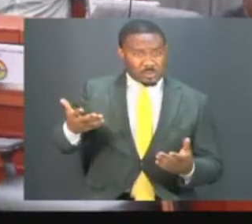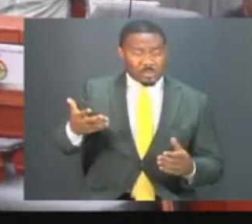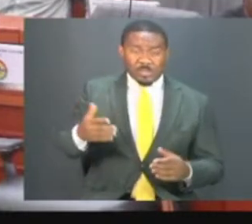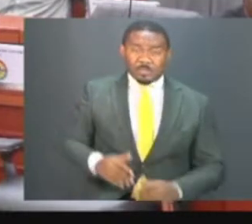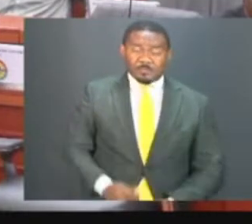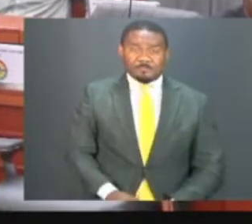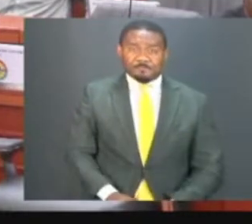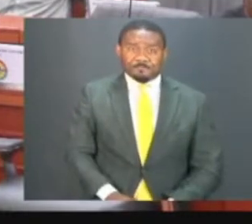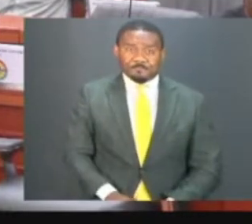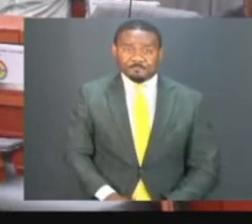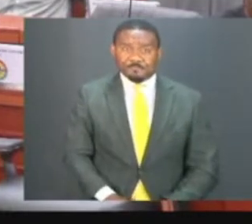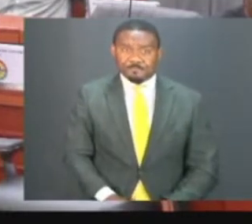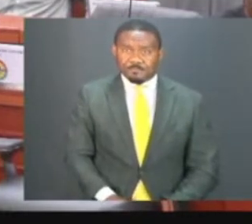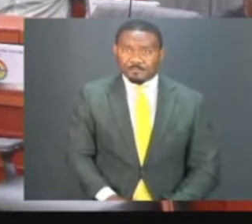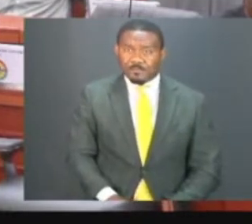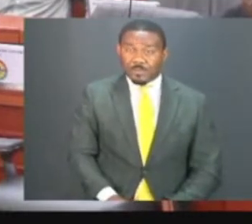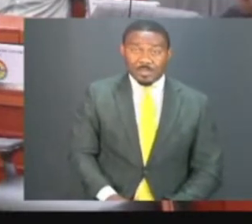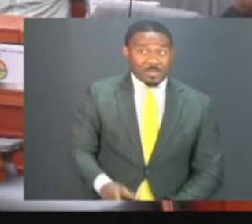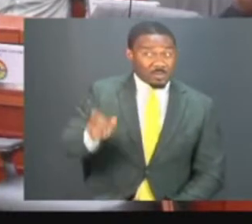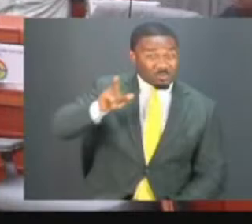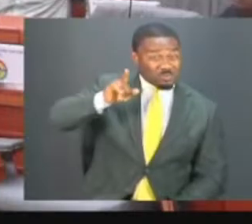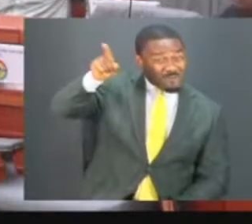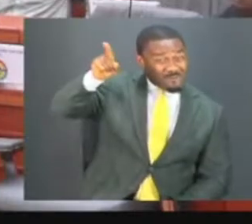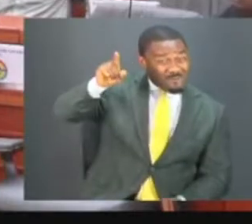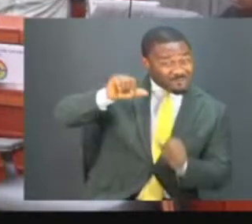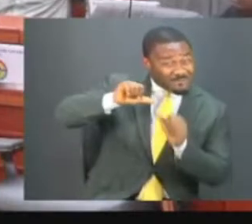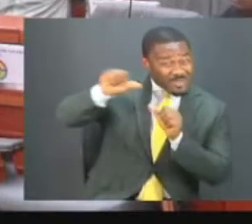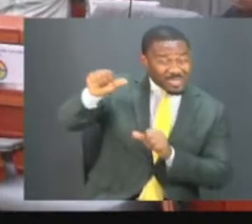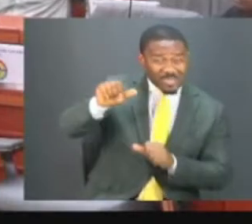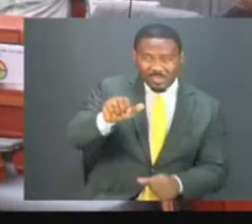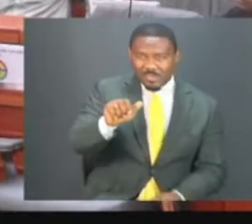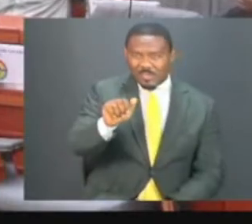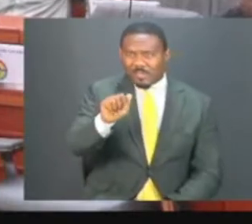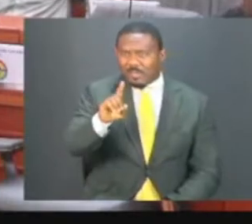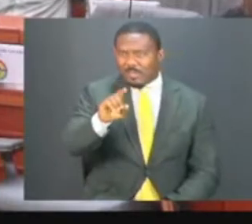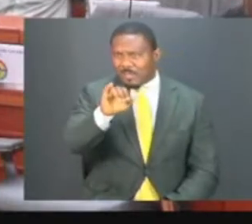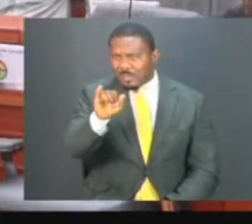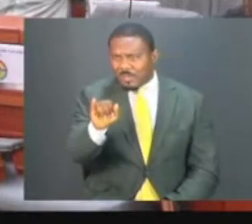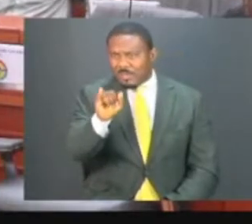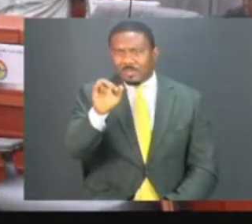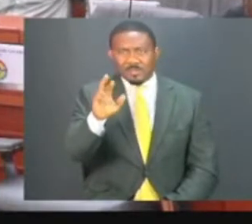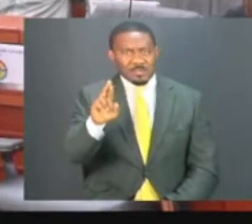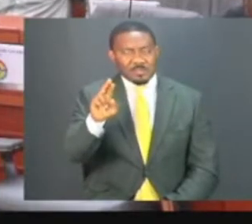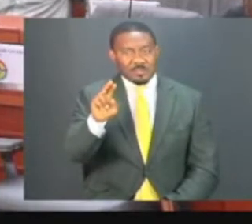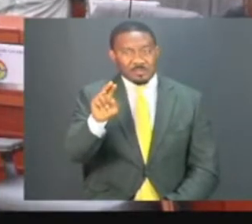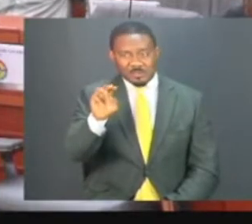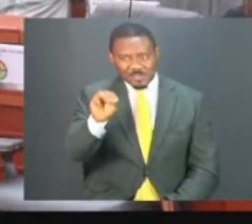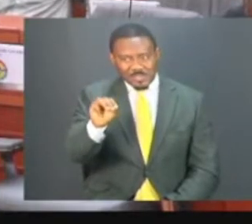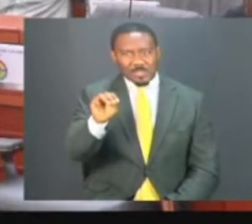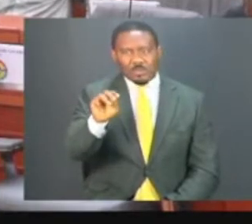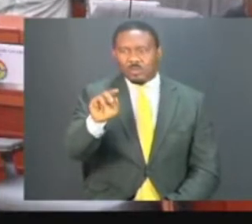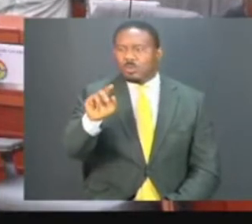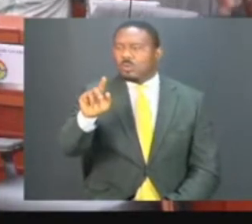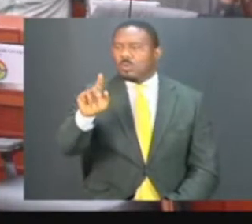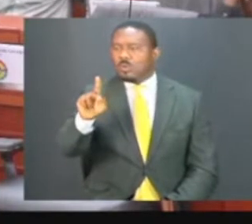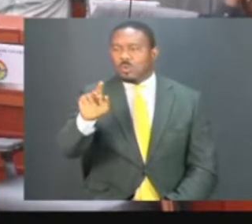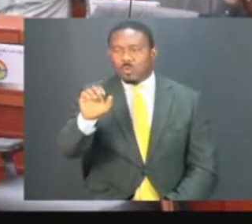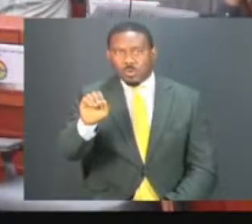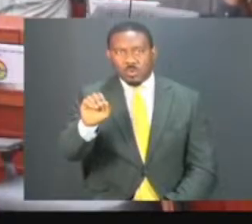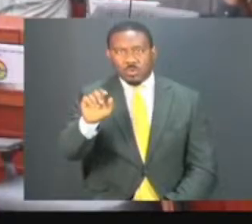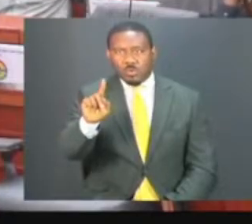as Ajin Kotoku to tour the onion market, where a lot of our people from the